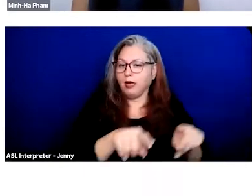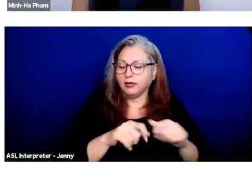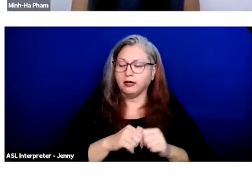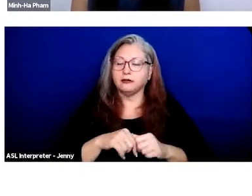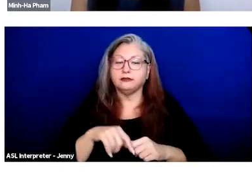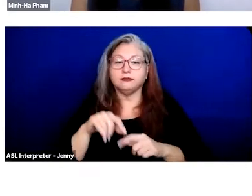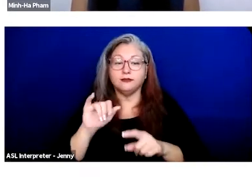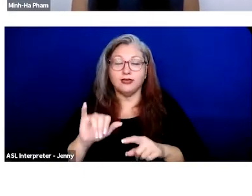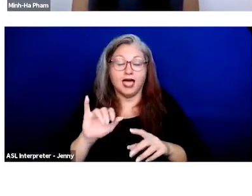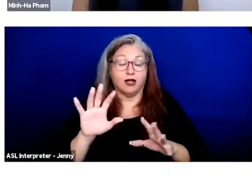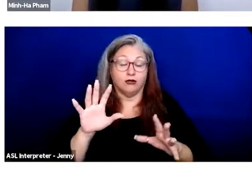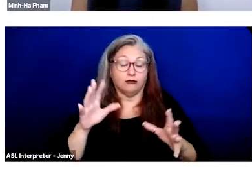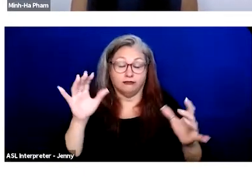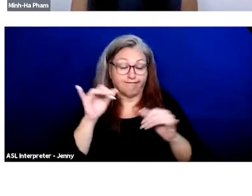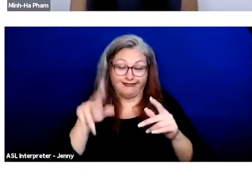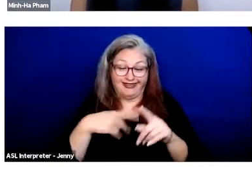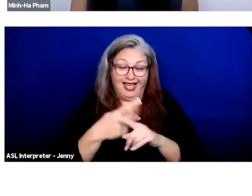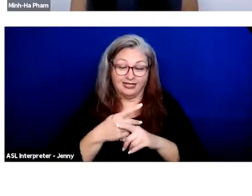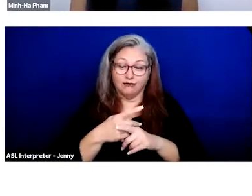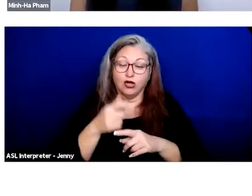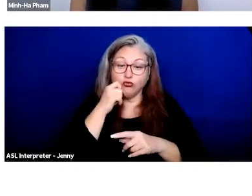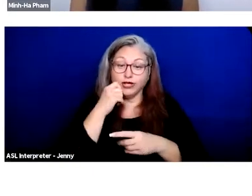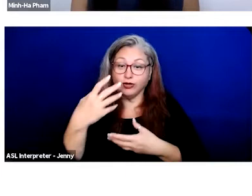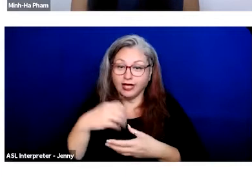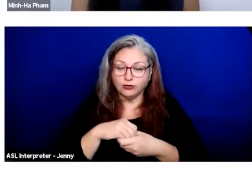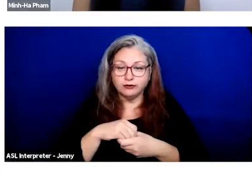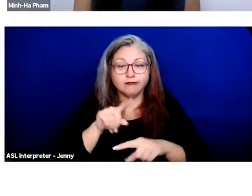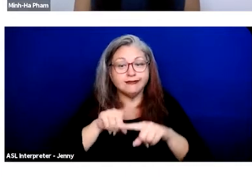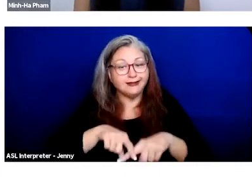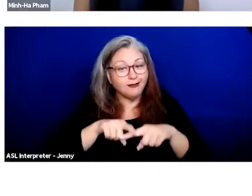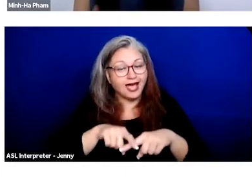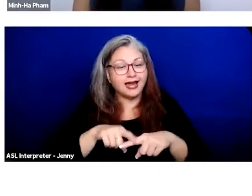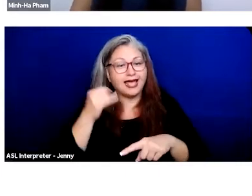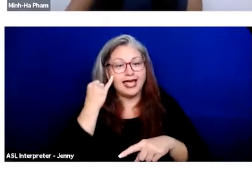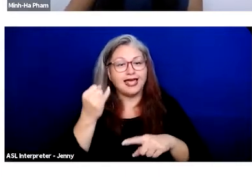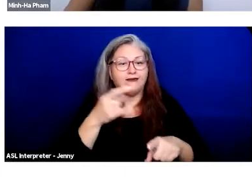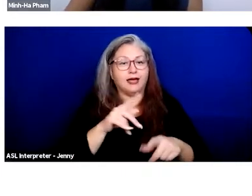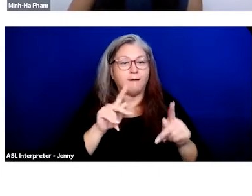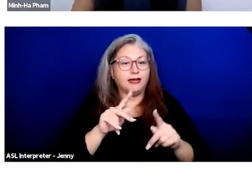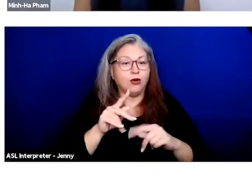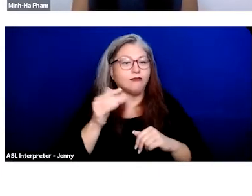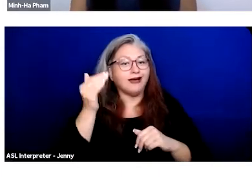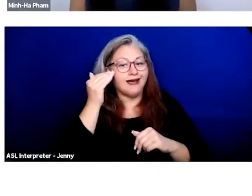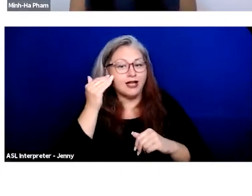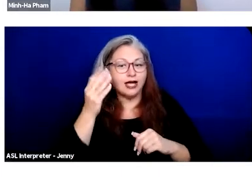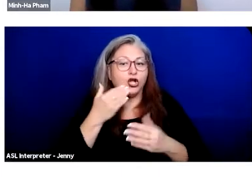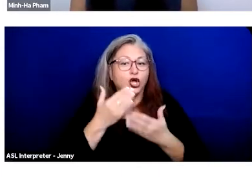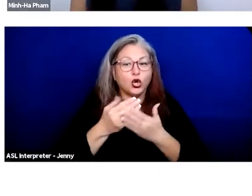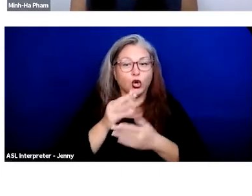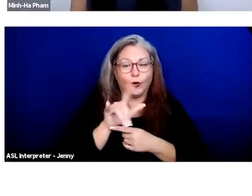Spectacular forms of racial inclusion are also contingent on the goodwill and conscience of the fashion brand.